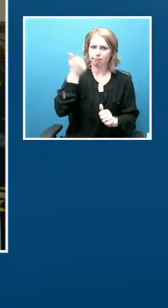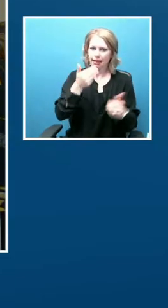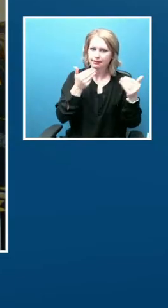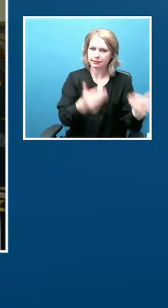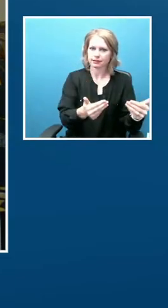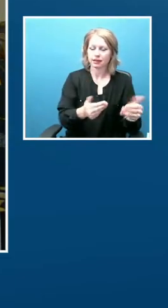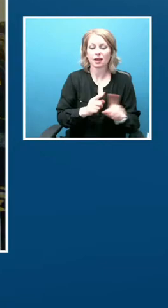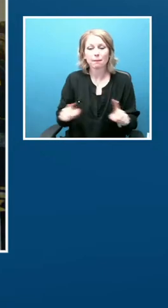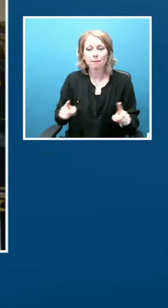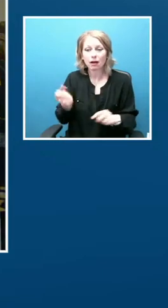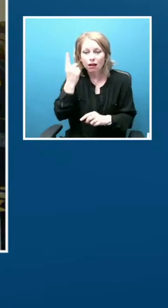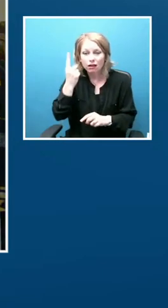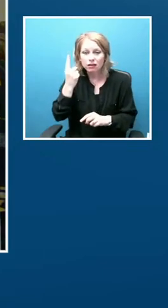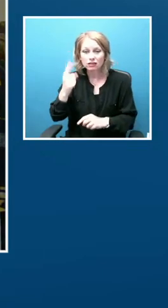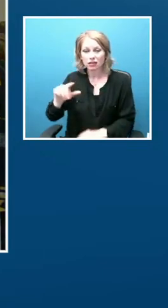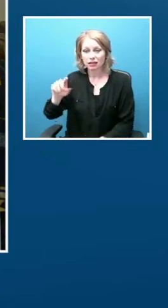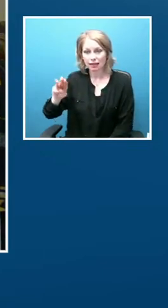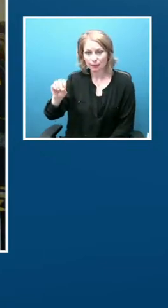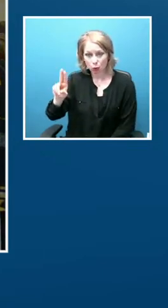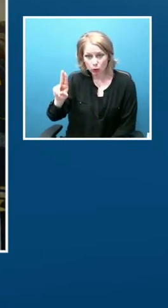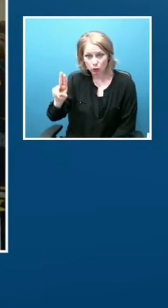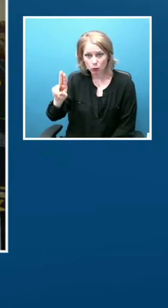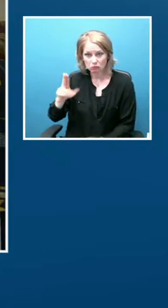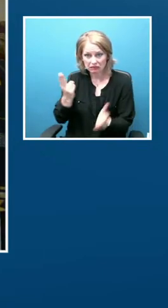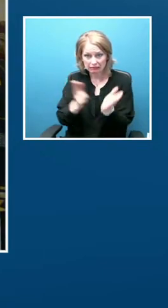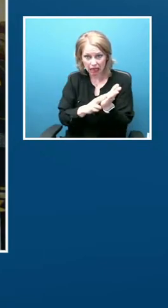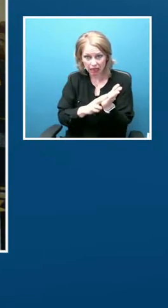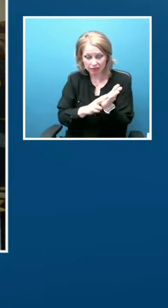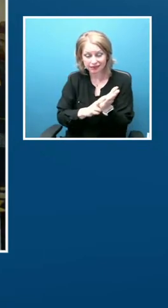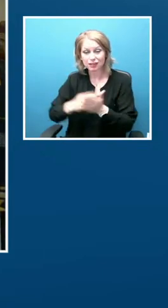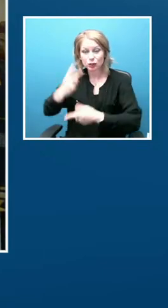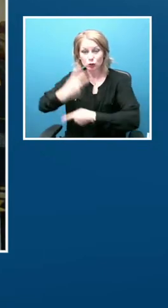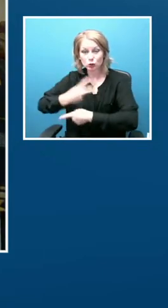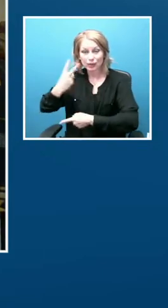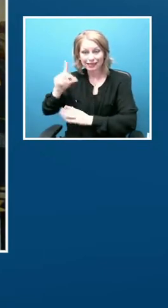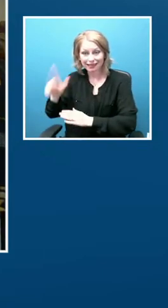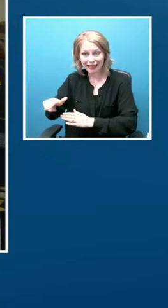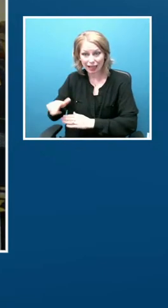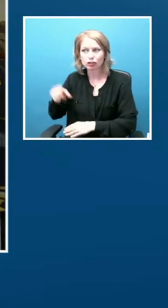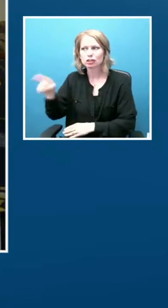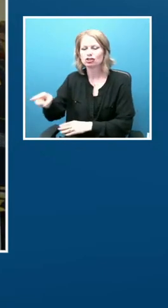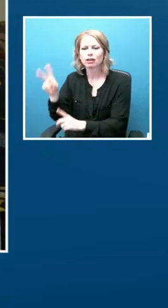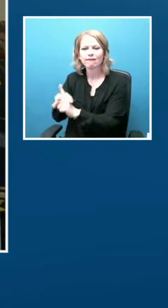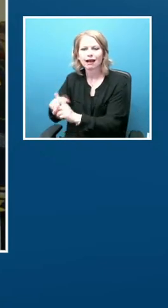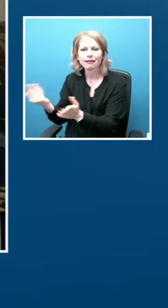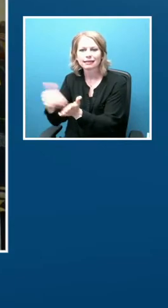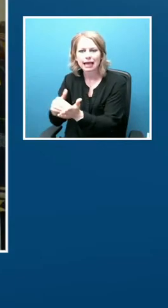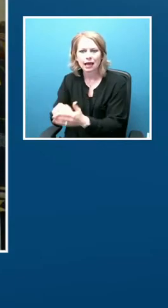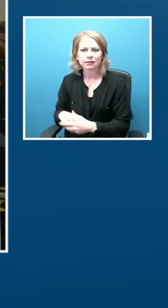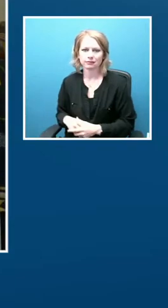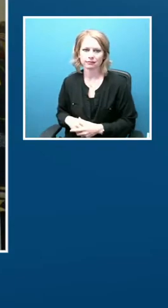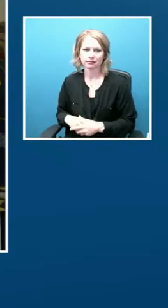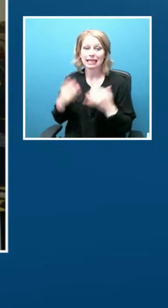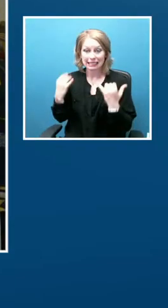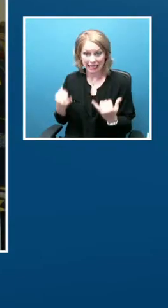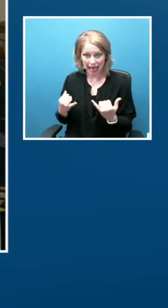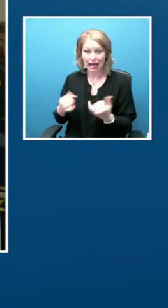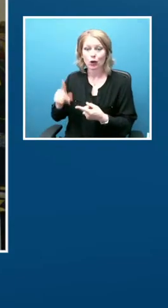agreement to withdraw her challenges, Ms. Vickers filed another one, this one to you on your